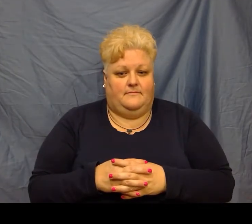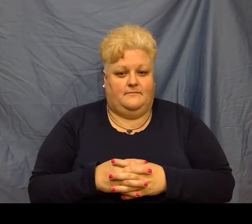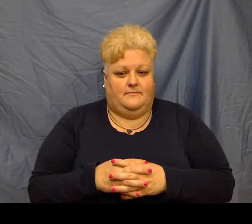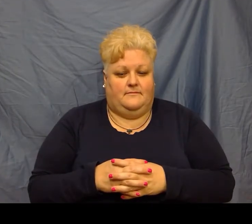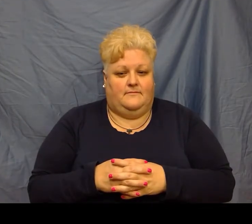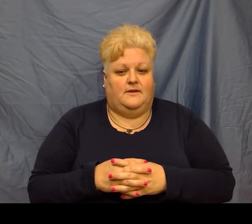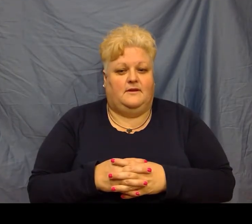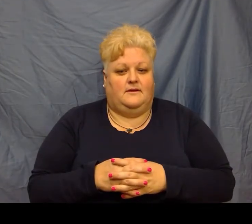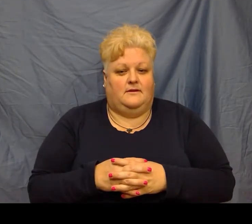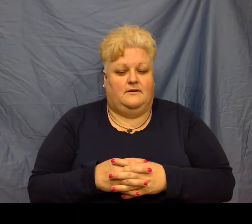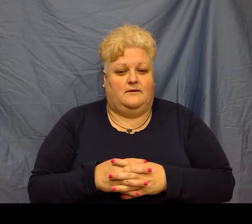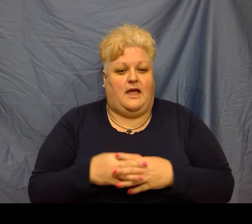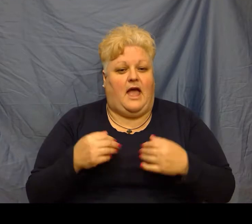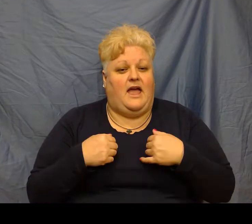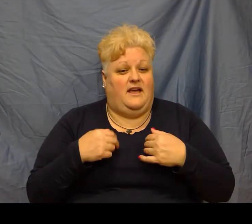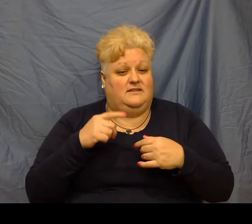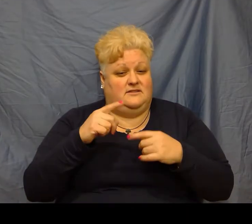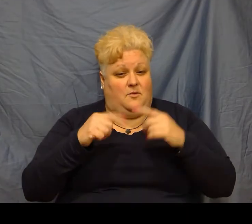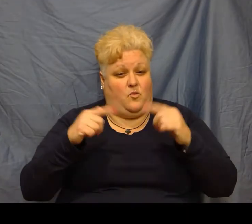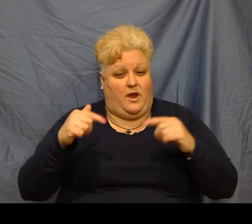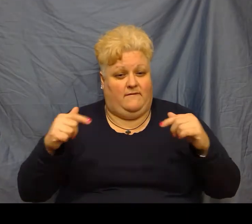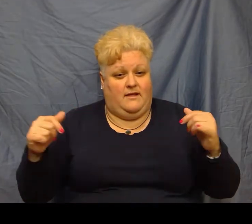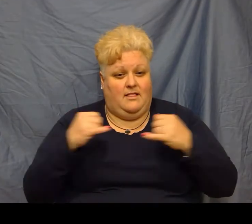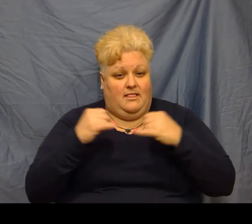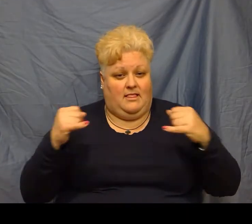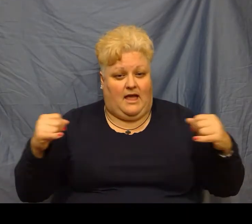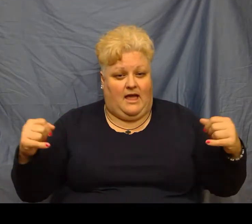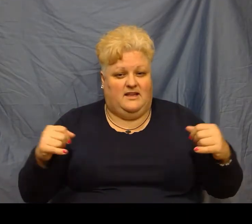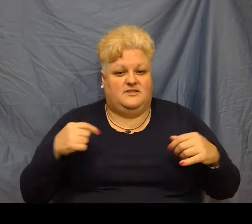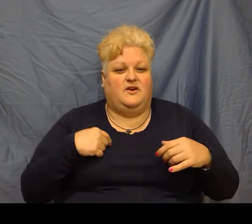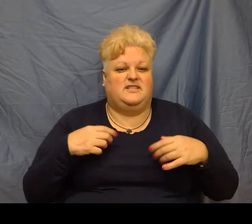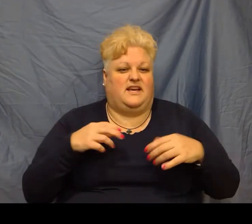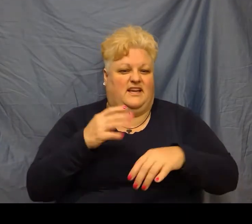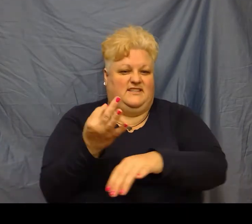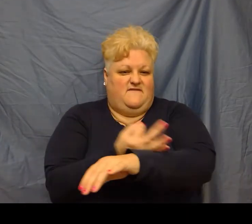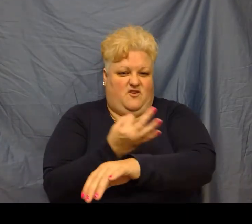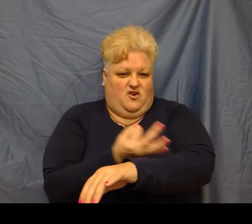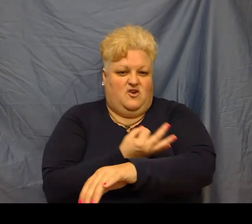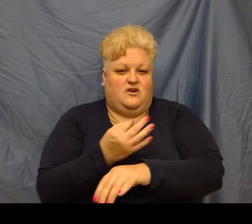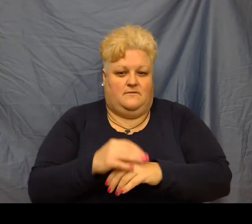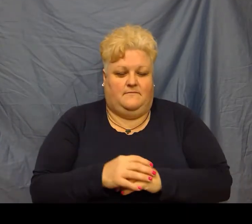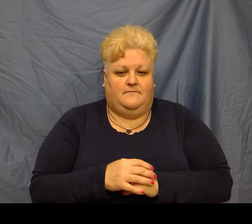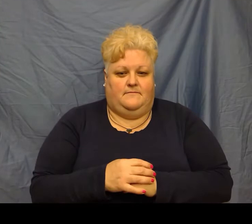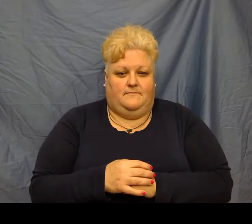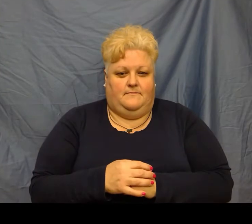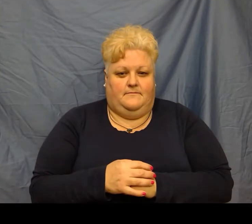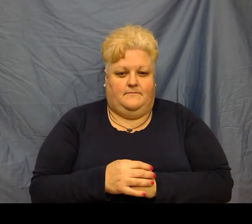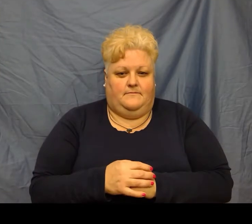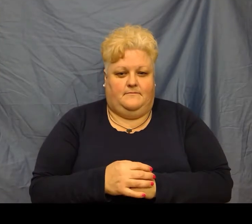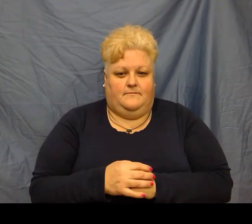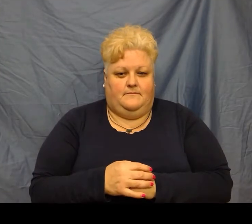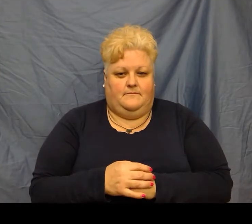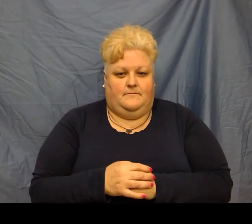neck and curve down. I add some wavy lines so it looks like he has some curly fur and